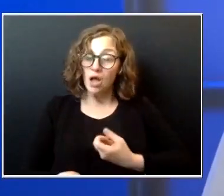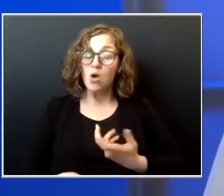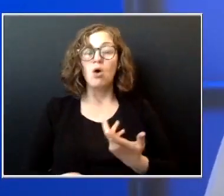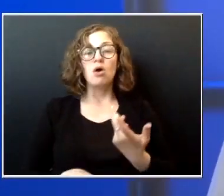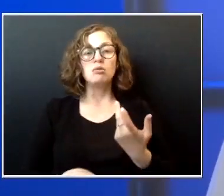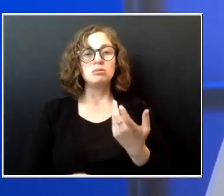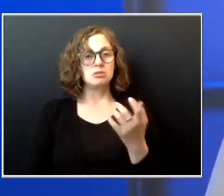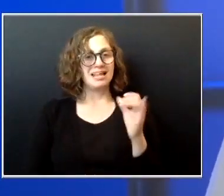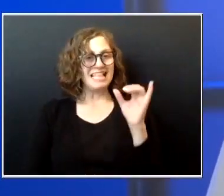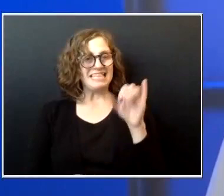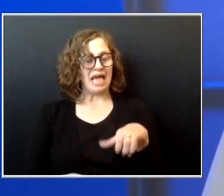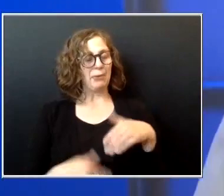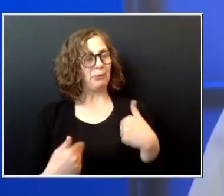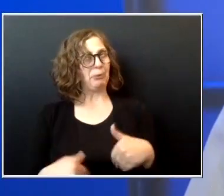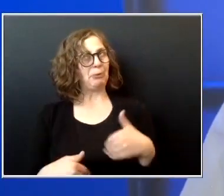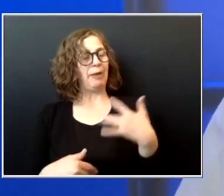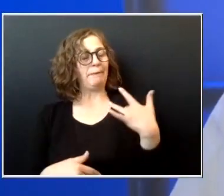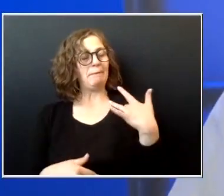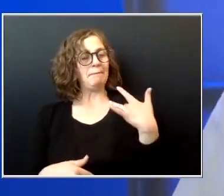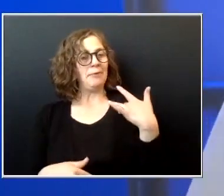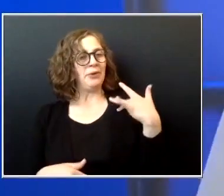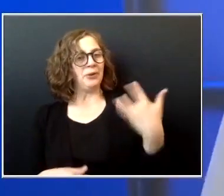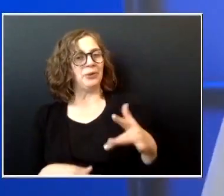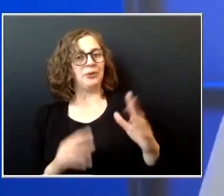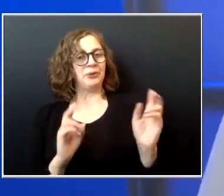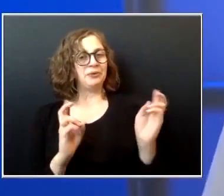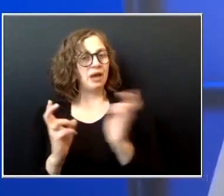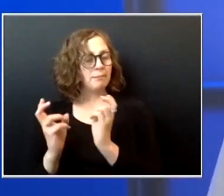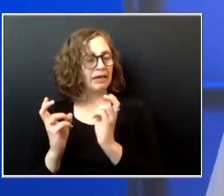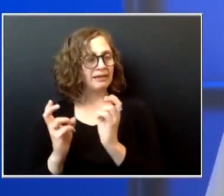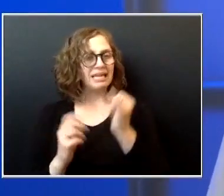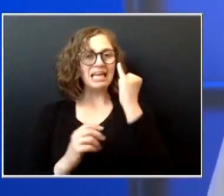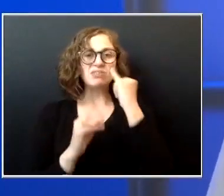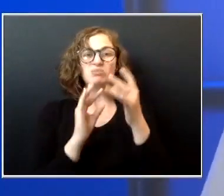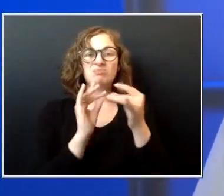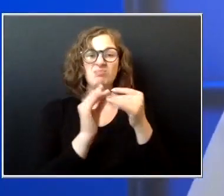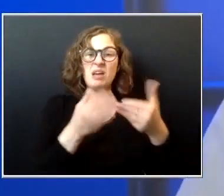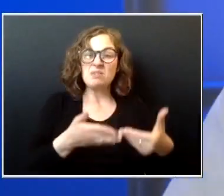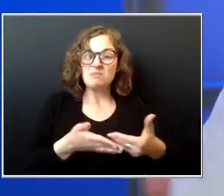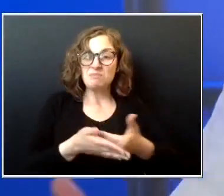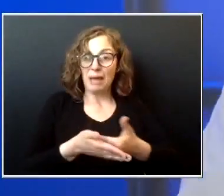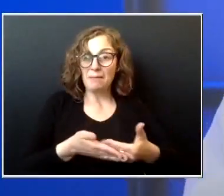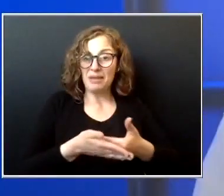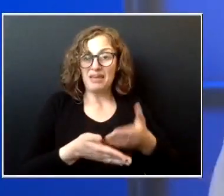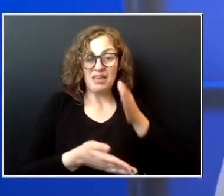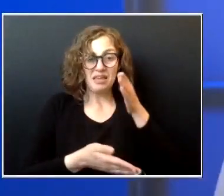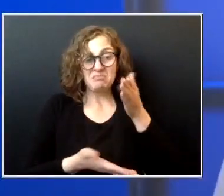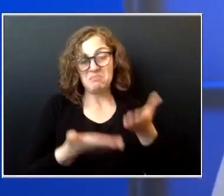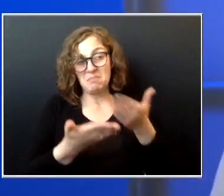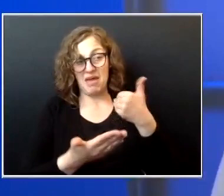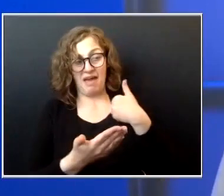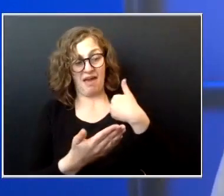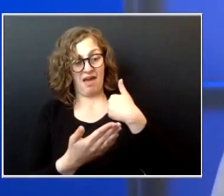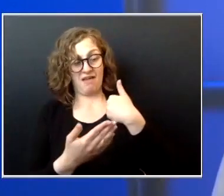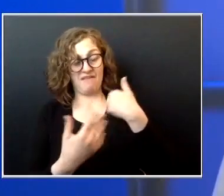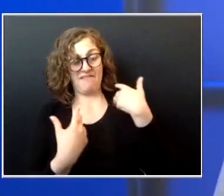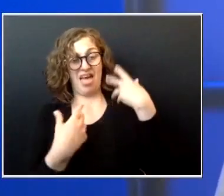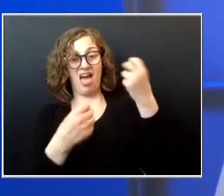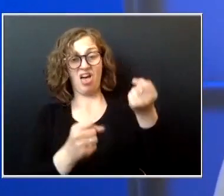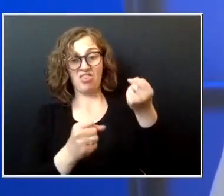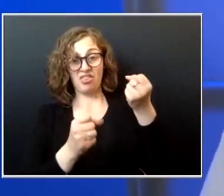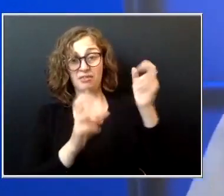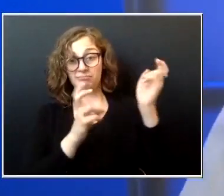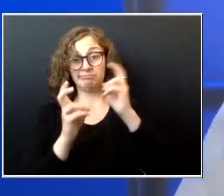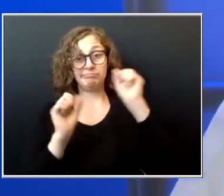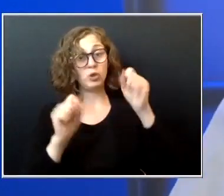sensitive topic when you're talking about a baby that has, a condition that could impact the baby's life for long